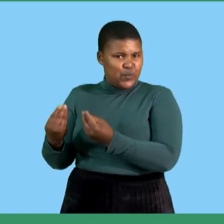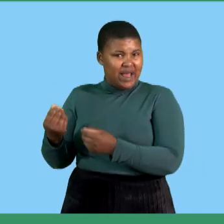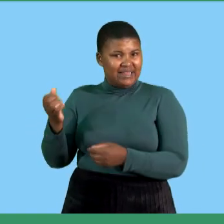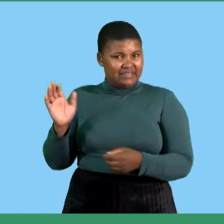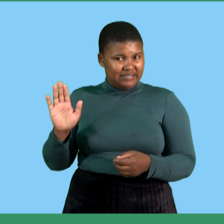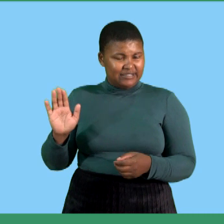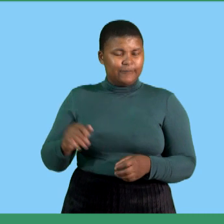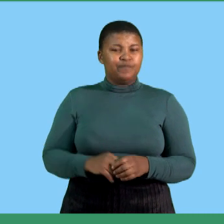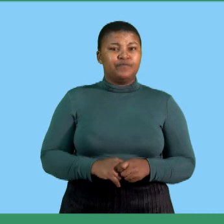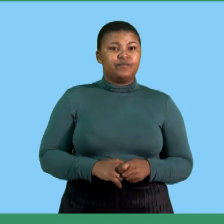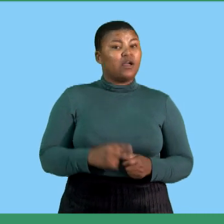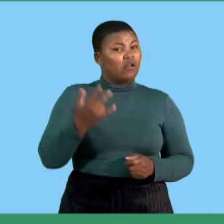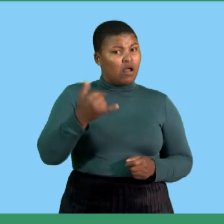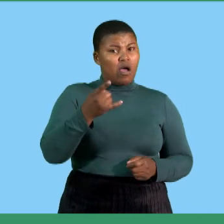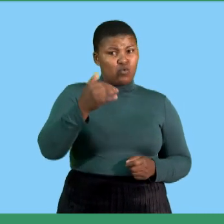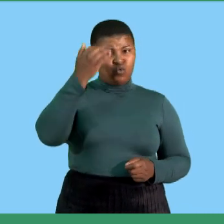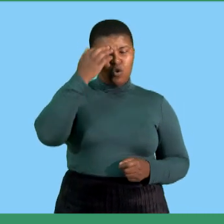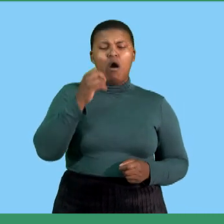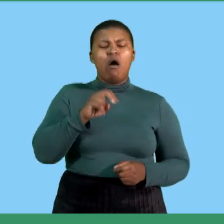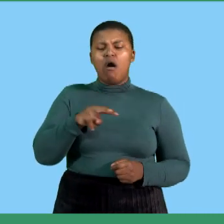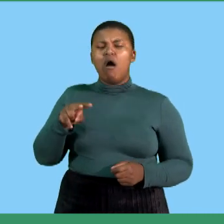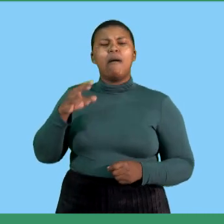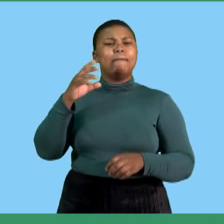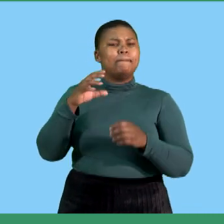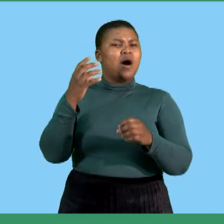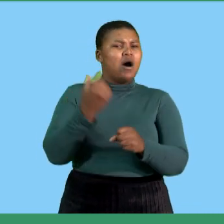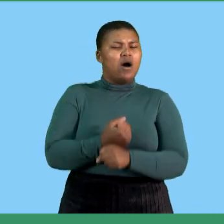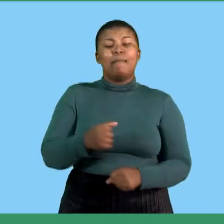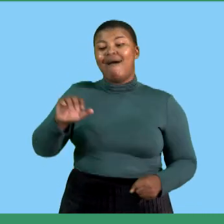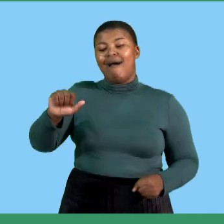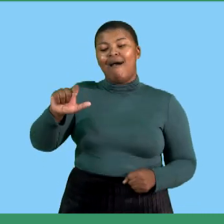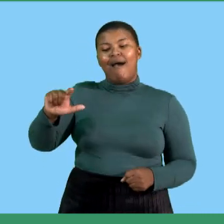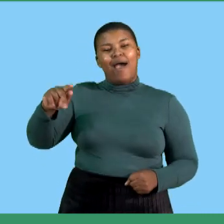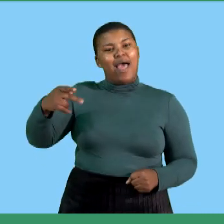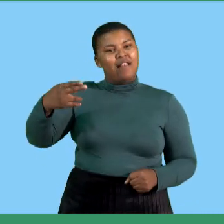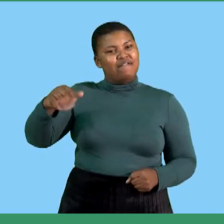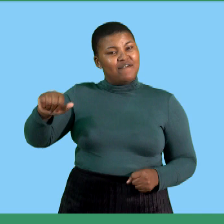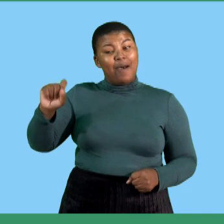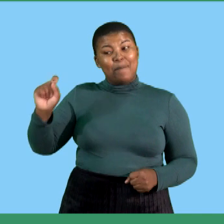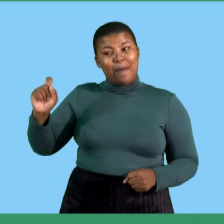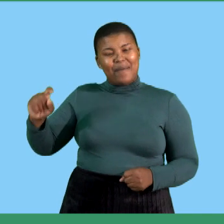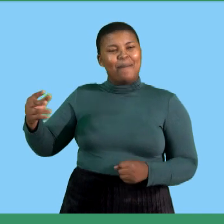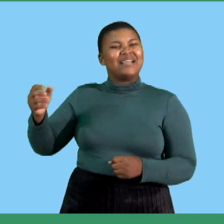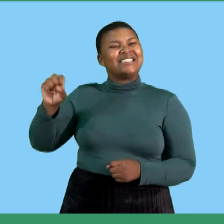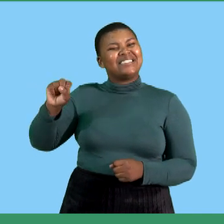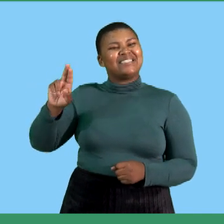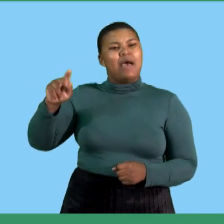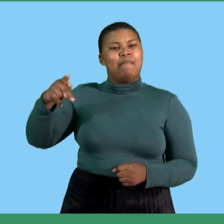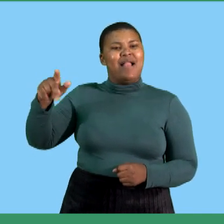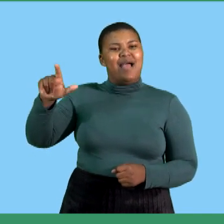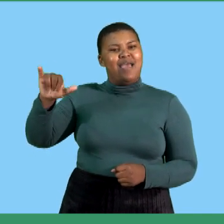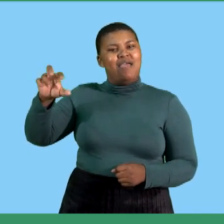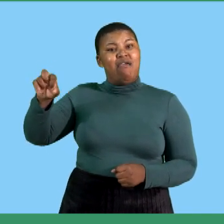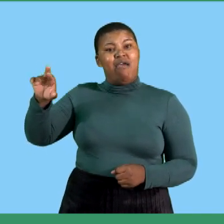Alpha Materials is a supplier to Delta dealers. So the relationship here is between